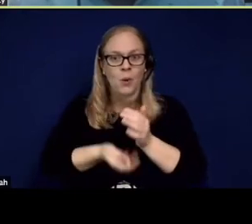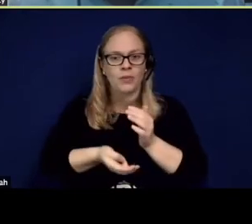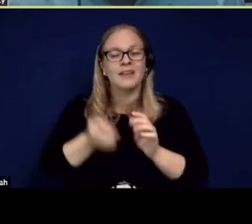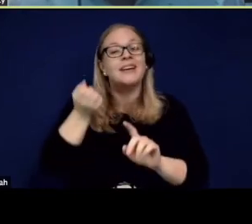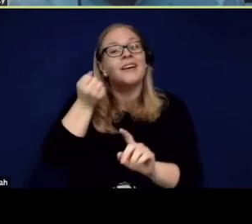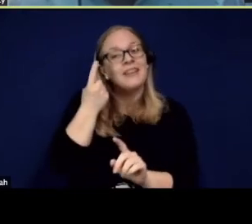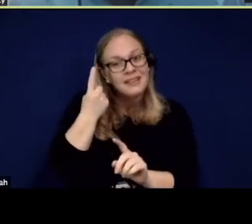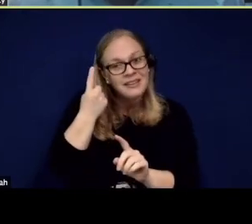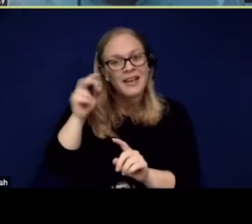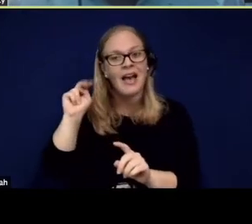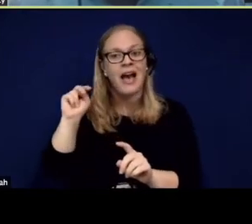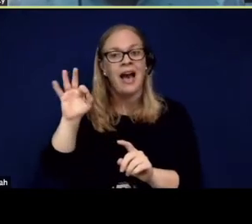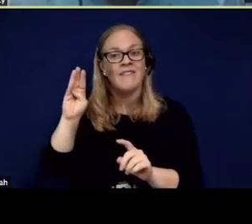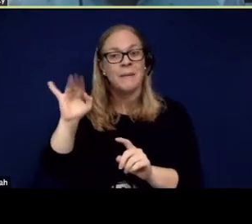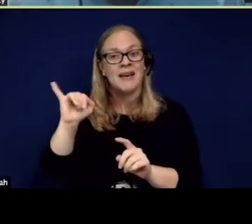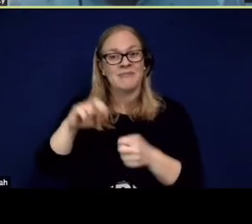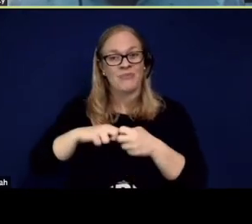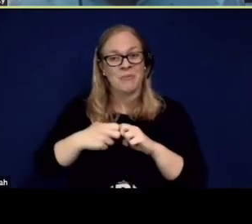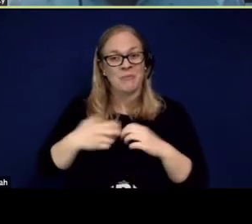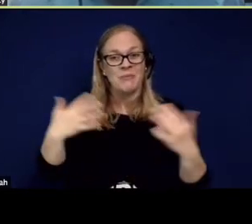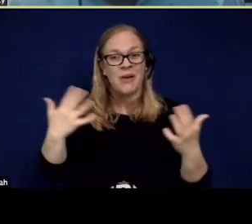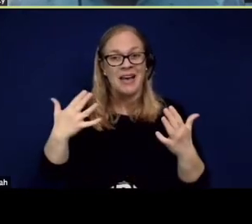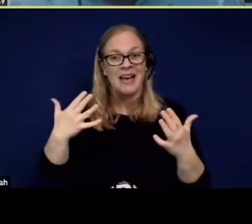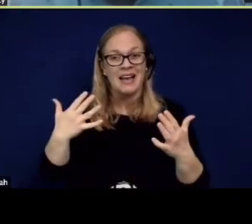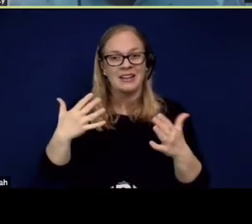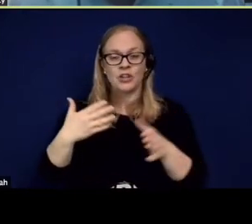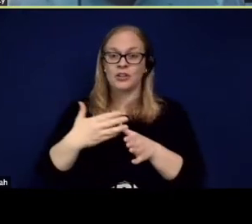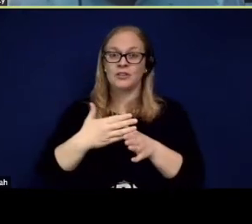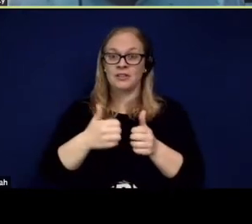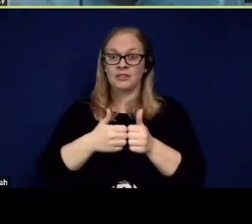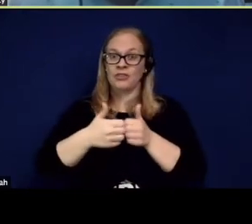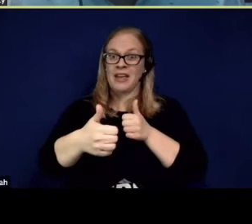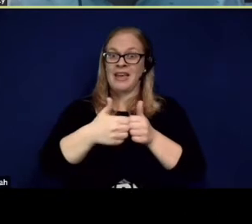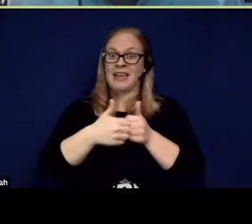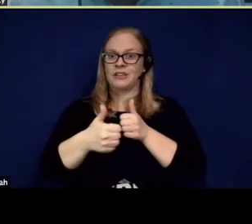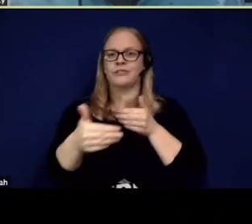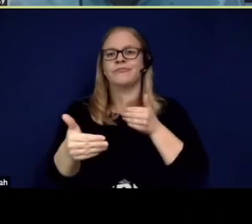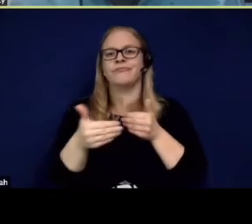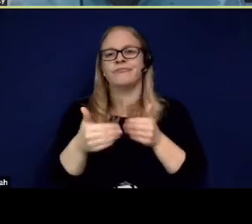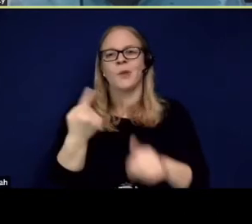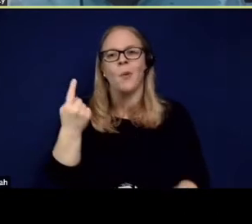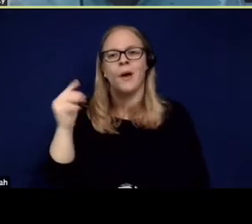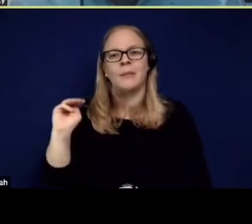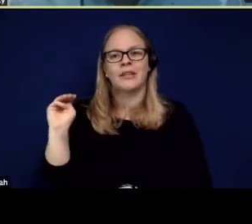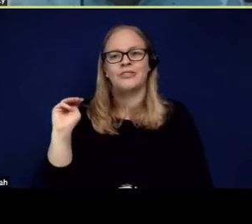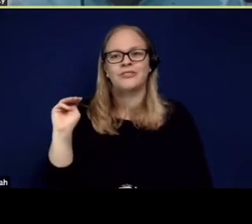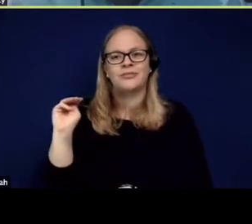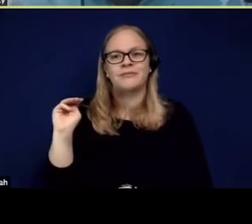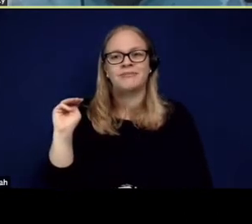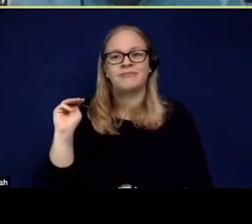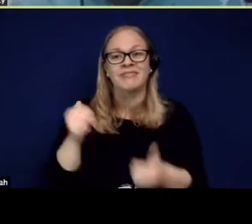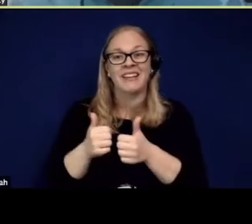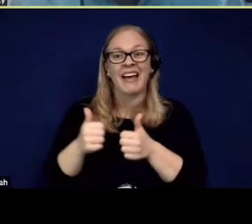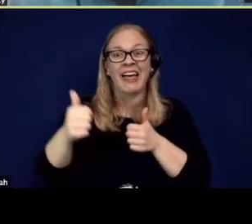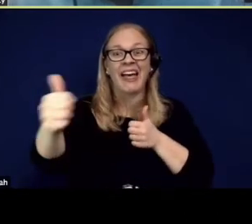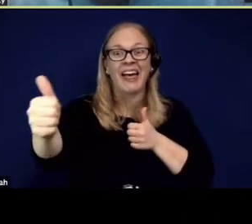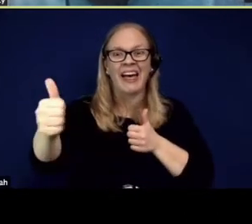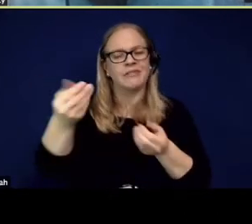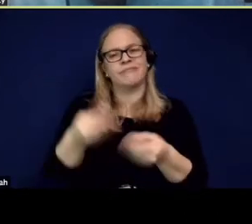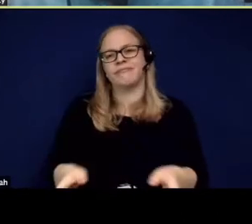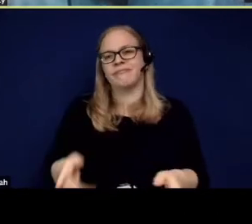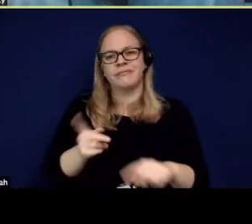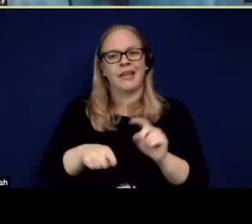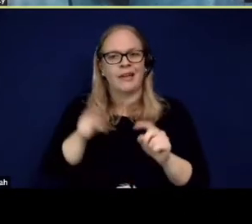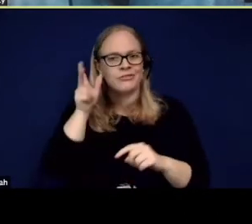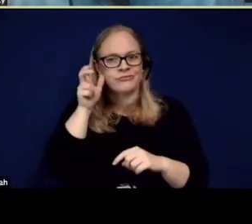the range of this is only 1 meter. And that's the reason why what I showed you in the previous slide, that